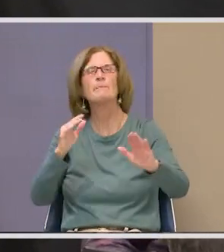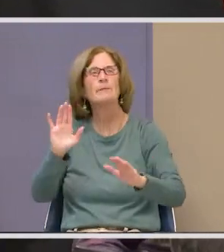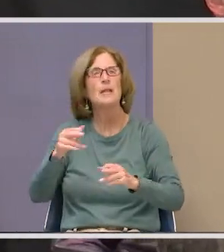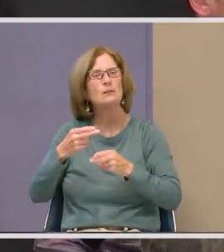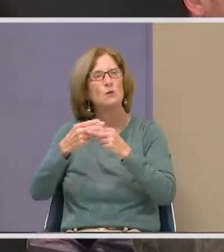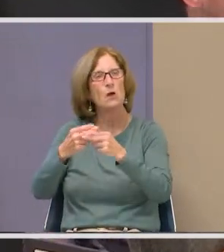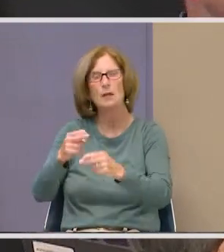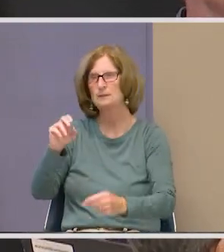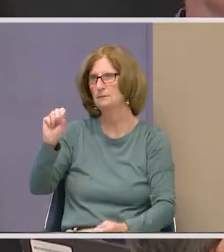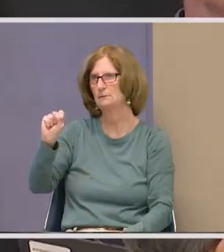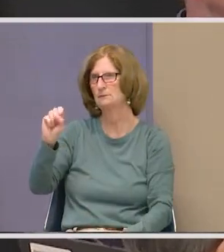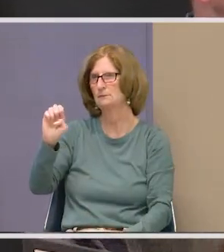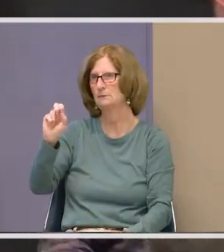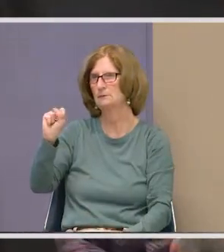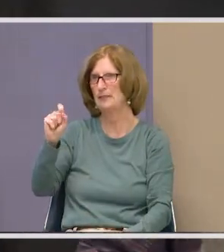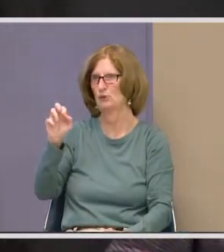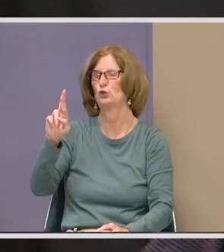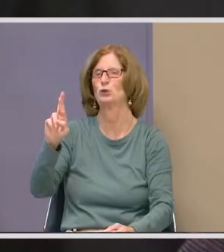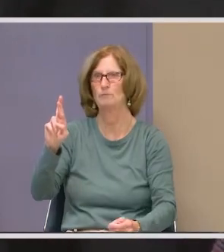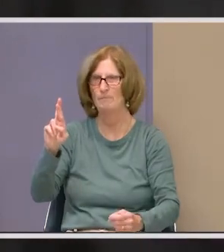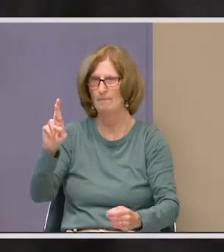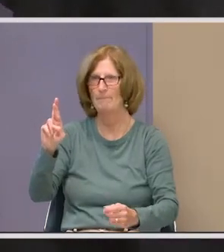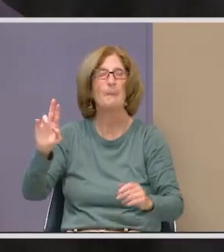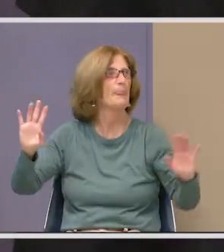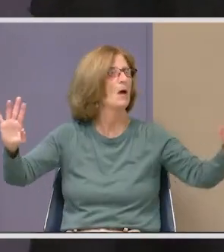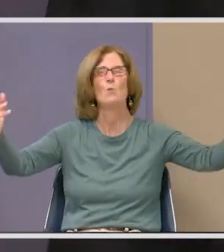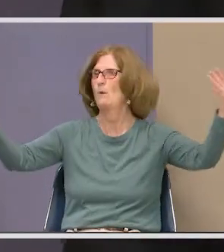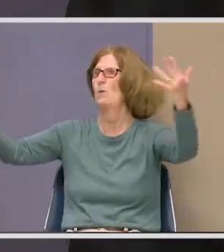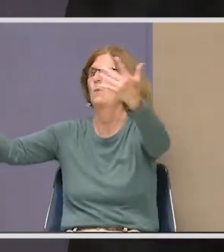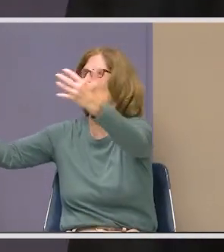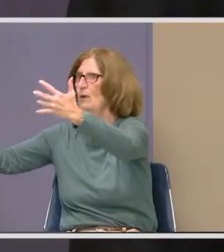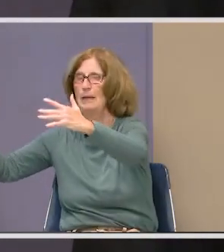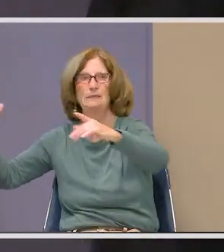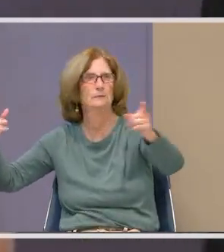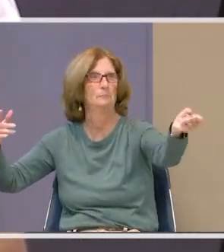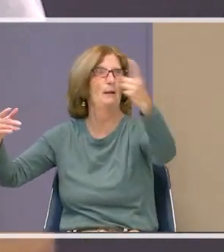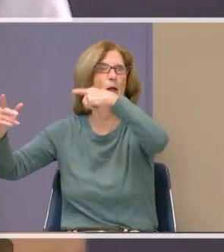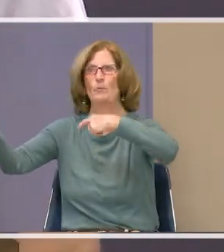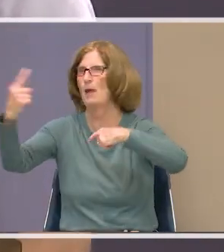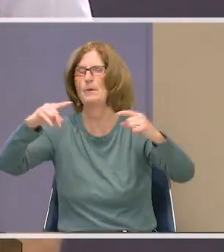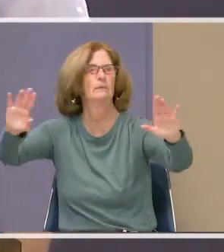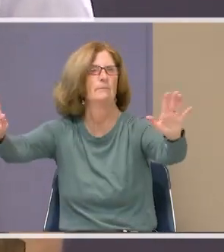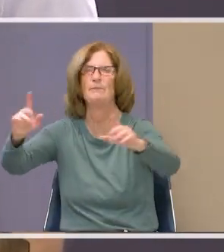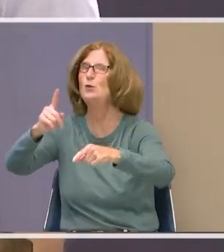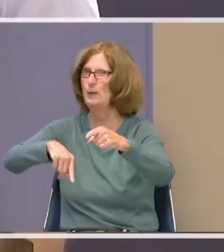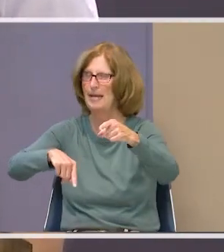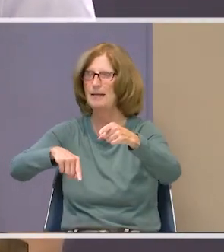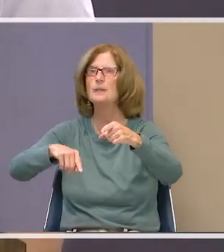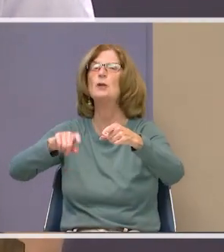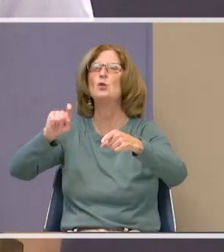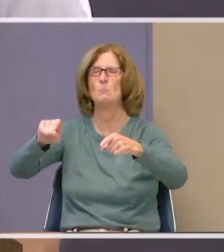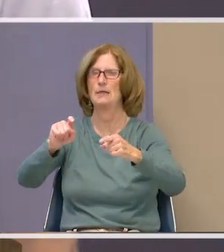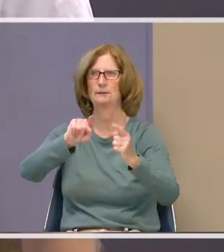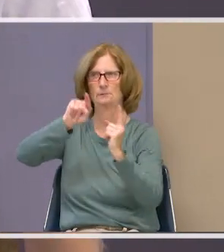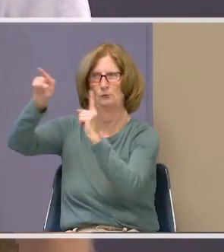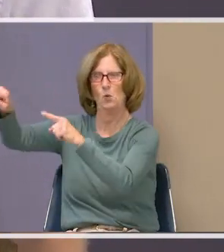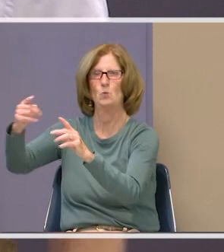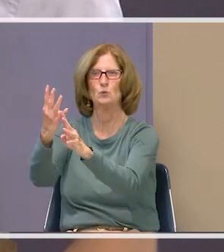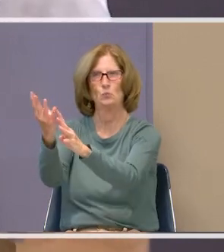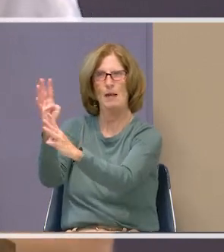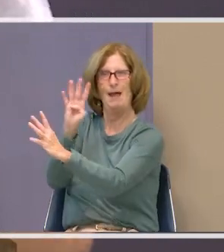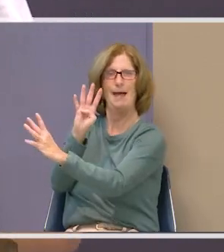If I get sidetracked, you gotta keep me in mind. Let's try and focus on the questions over here, and then we'll circle back at the